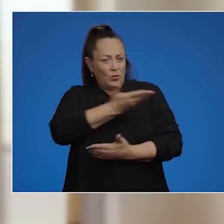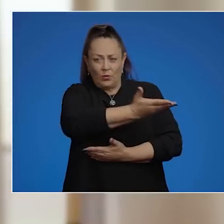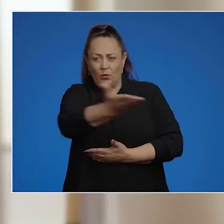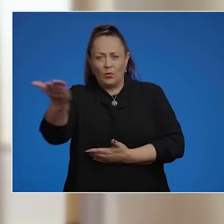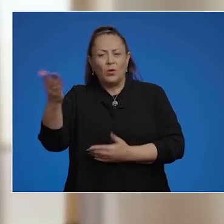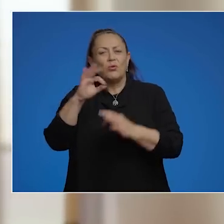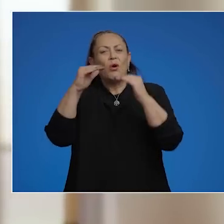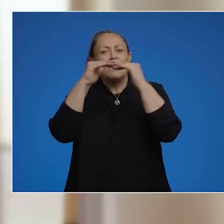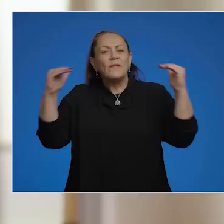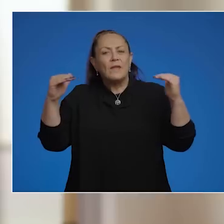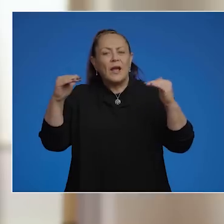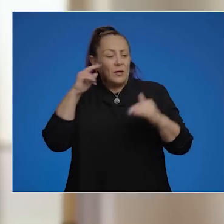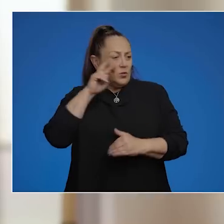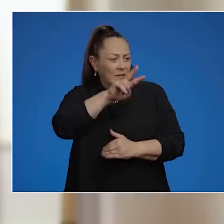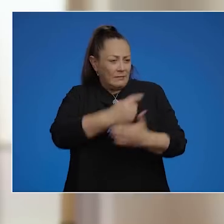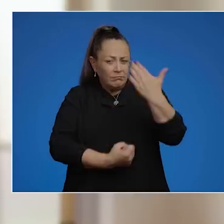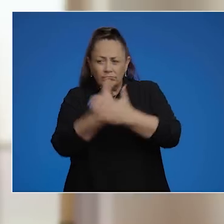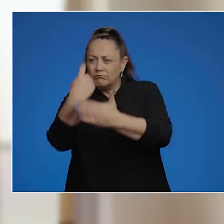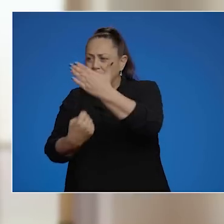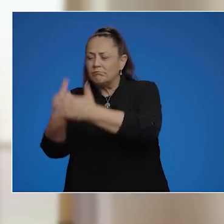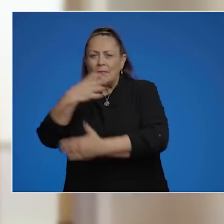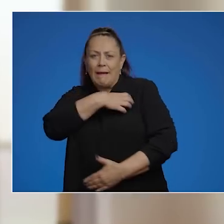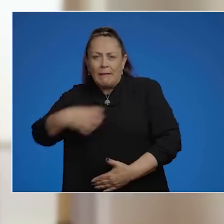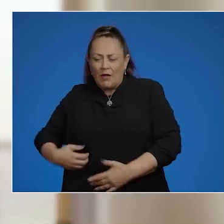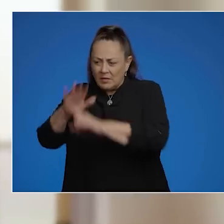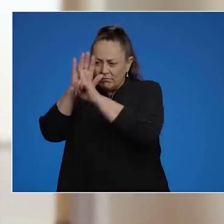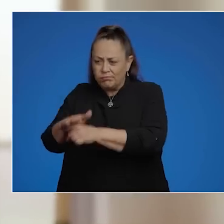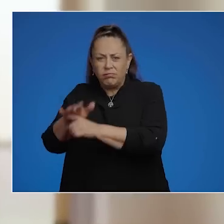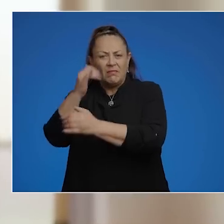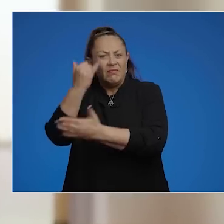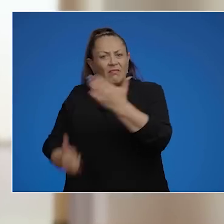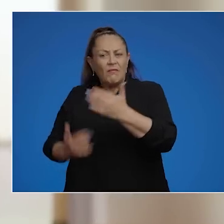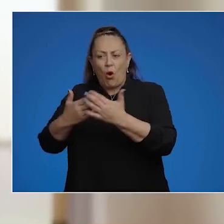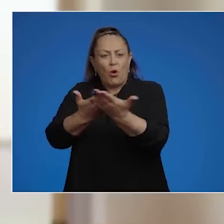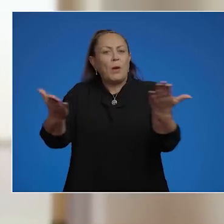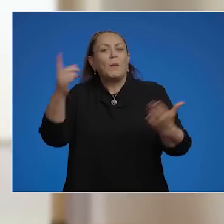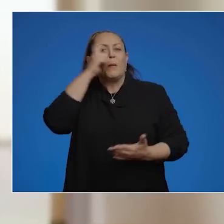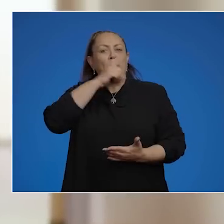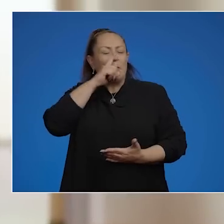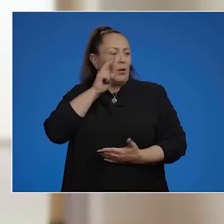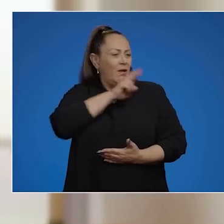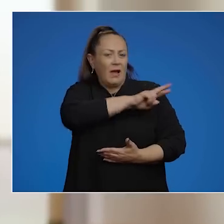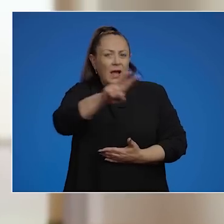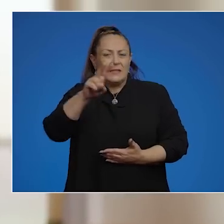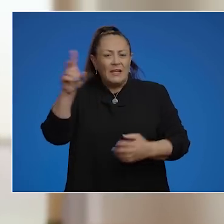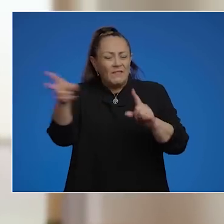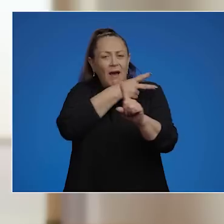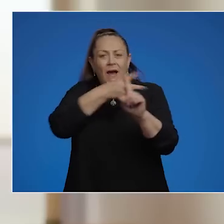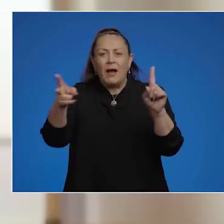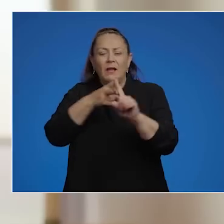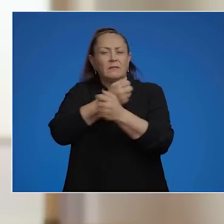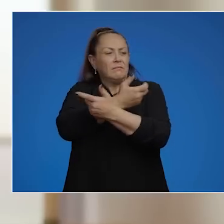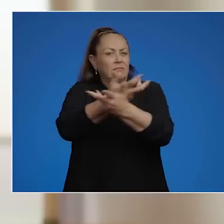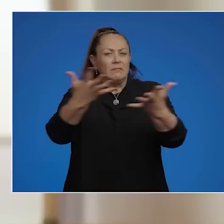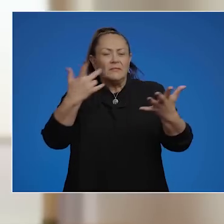Why do you look on when there is tyranny? Outrage and violence, this is all I see. All